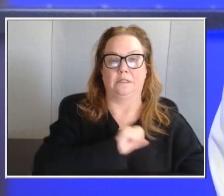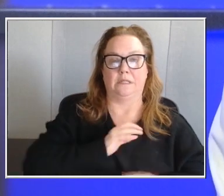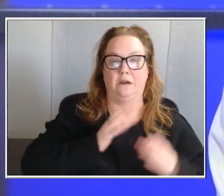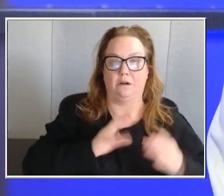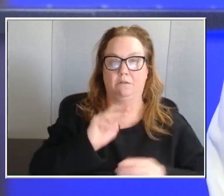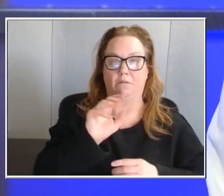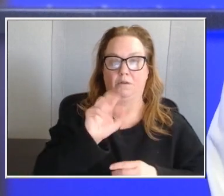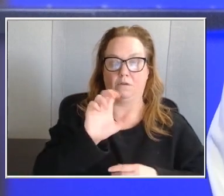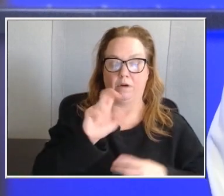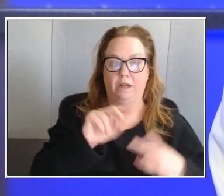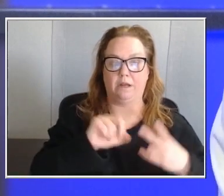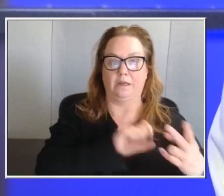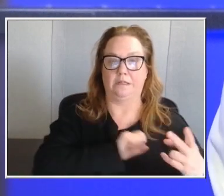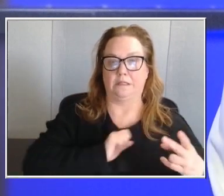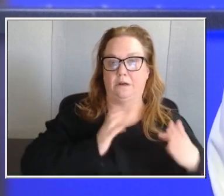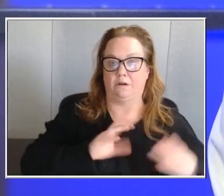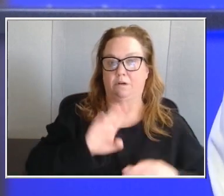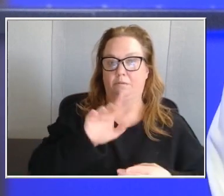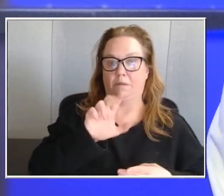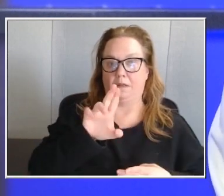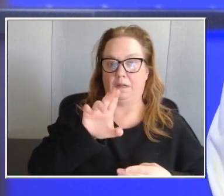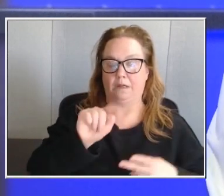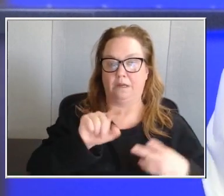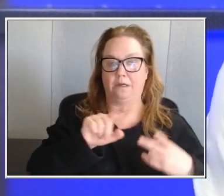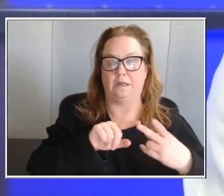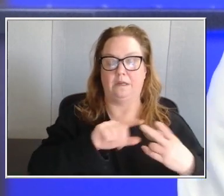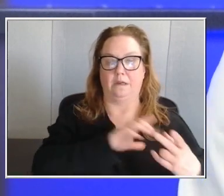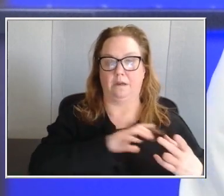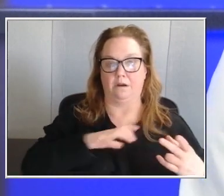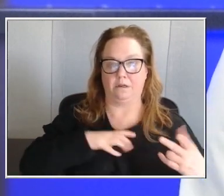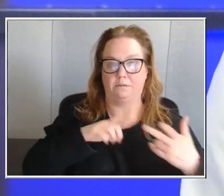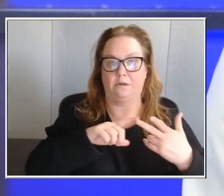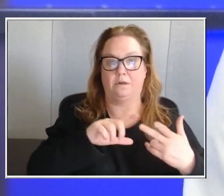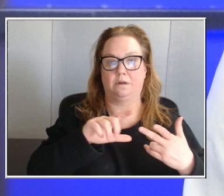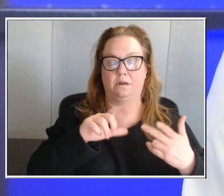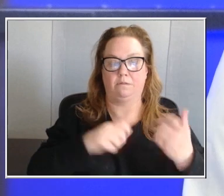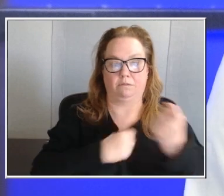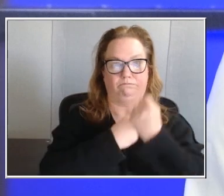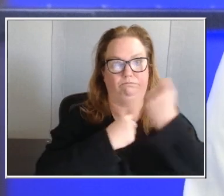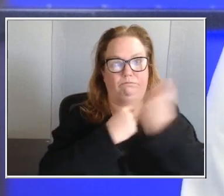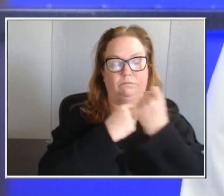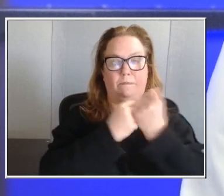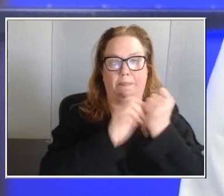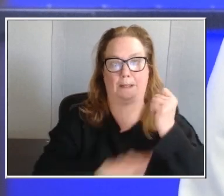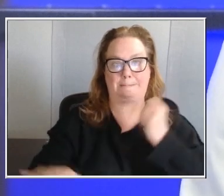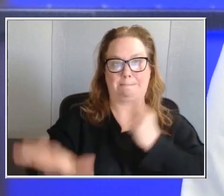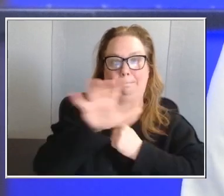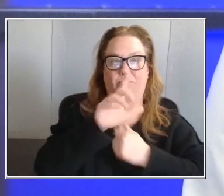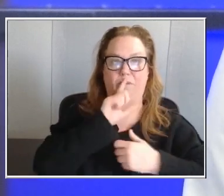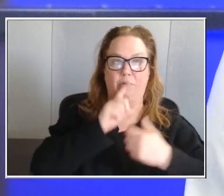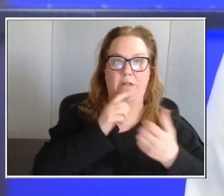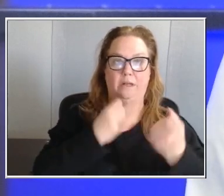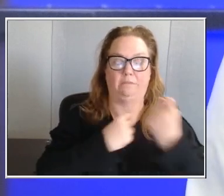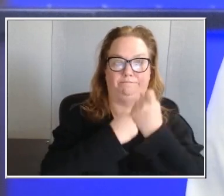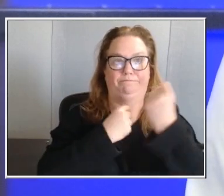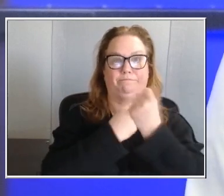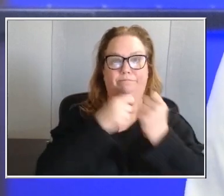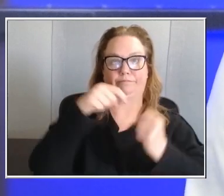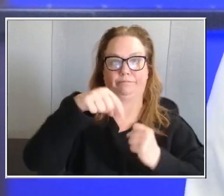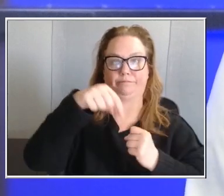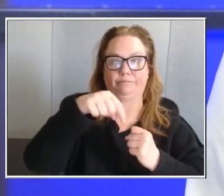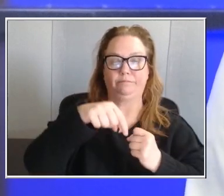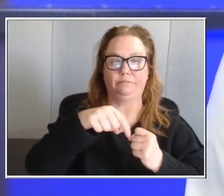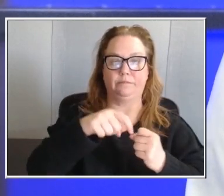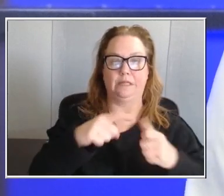Yoder previously really were champions of this area. Senator Grassley, some others around the country have really helped champion this. And I think that's the